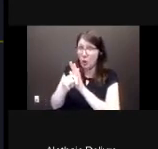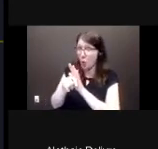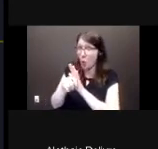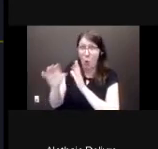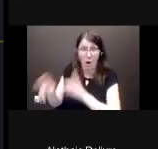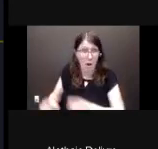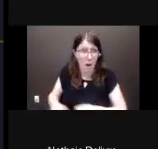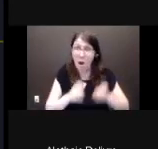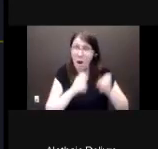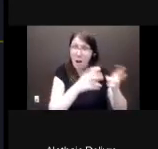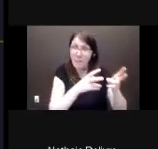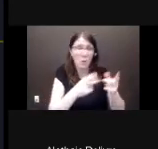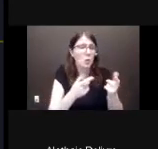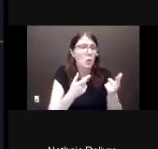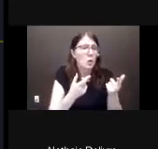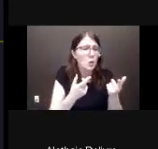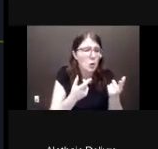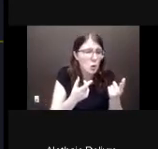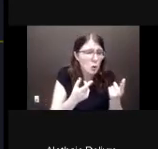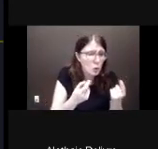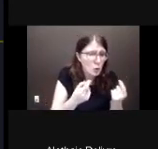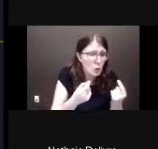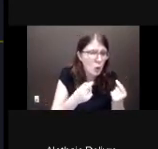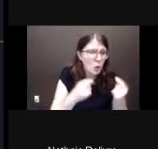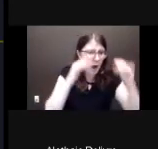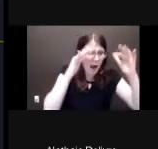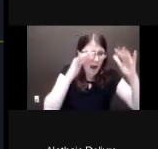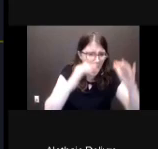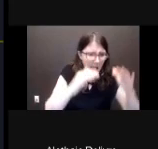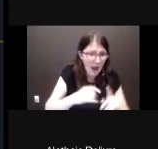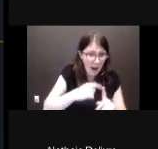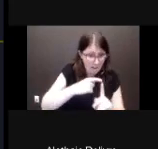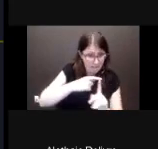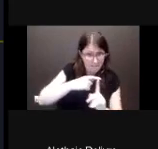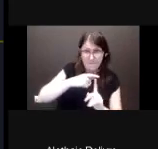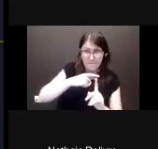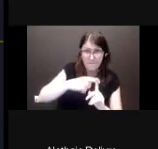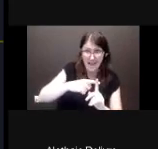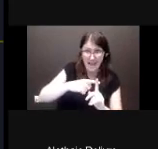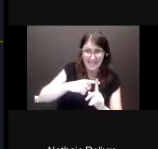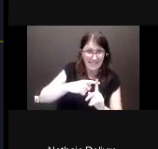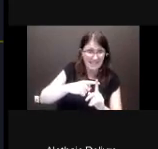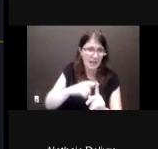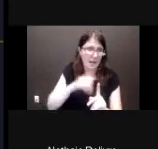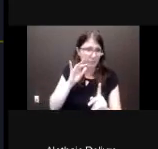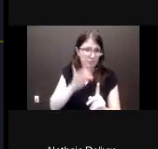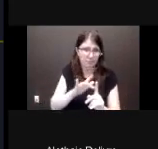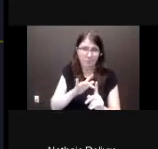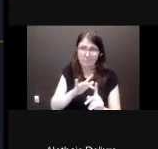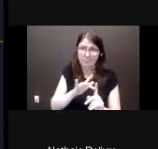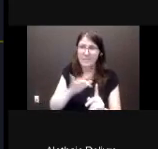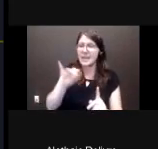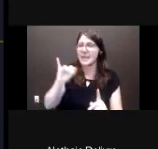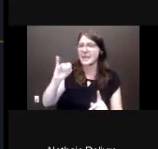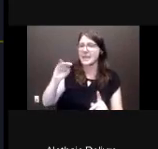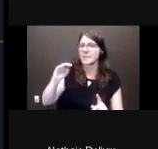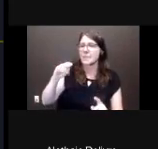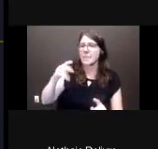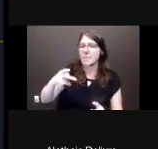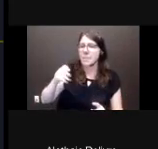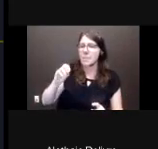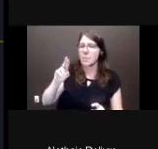on this plus icon, import media, and it will allow you to enter any pictures or videos, and they will appear in this media